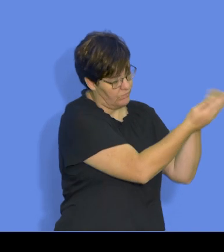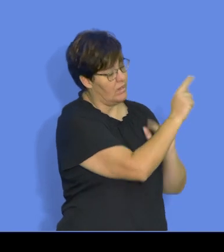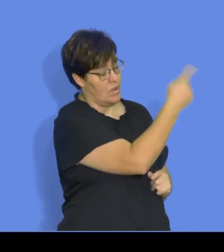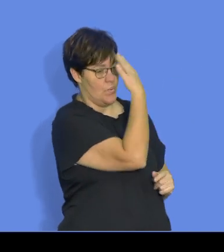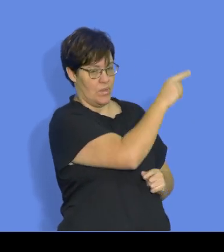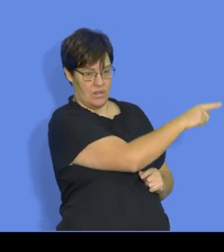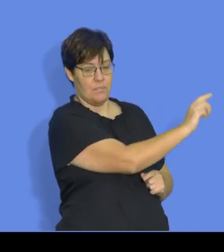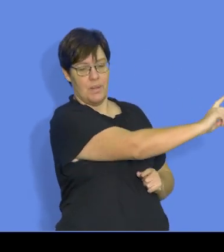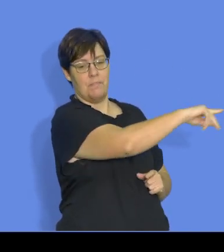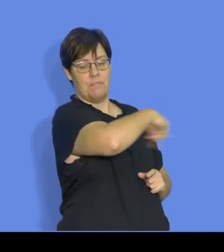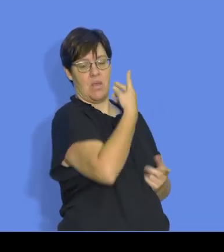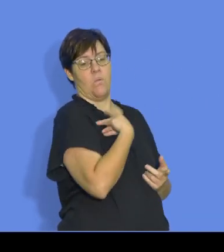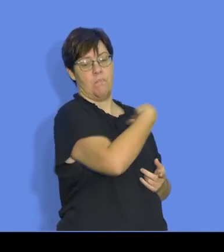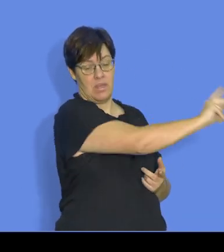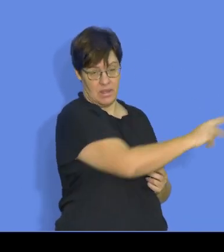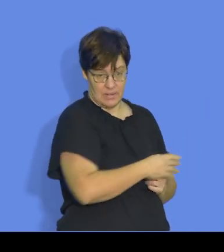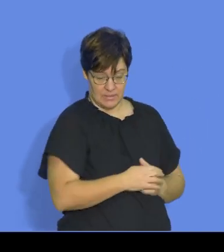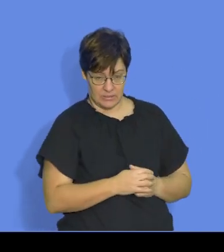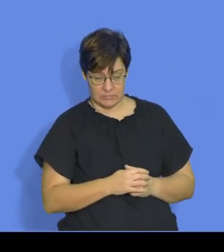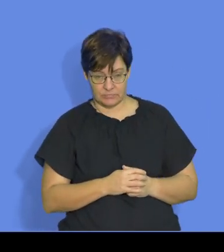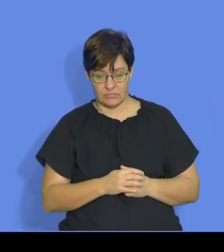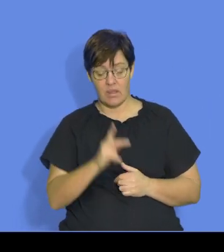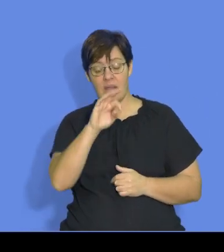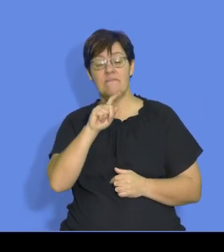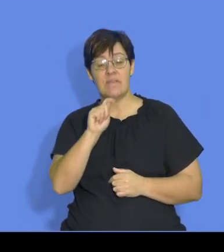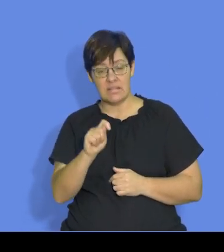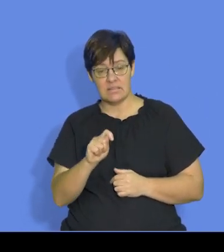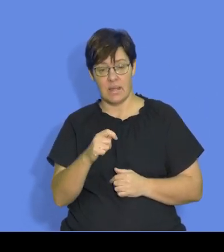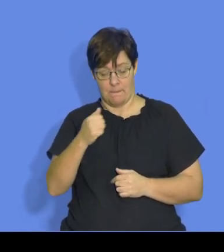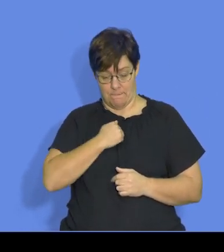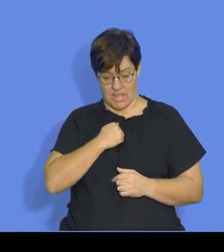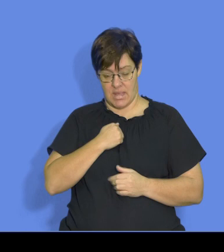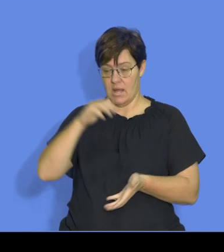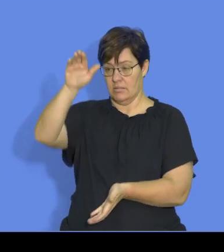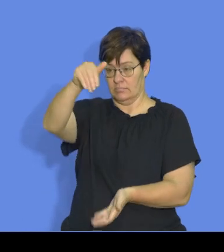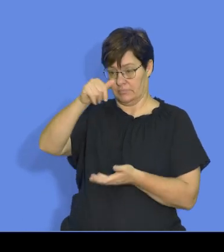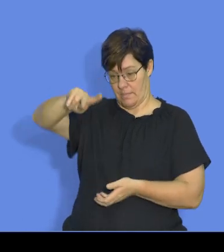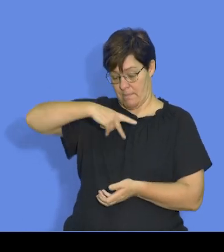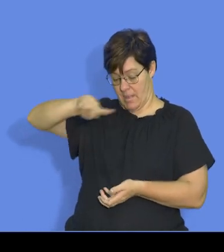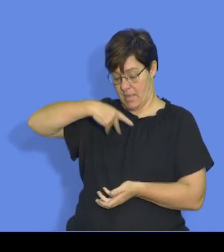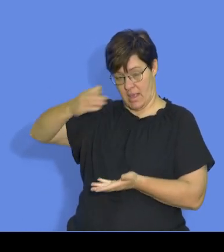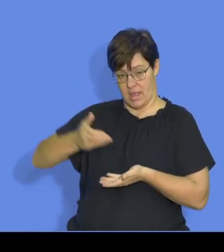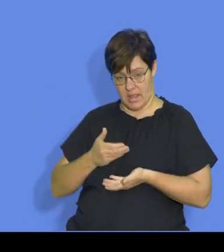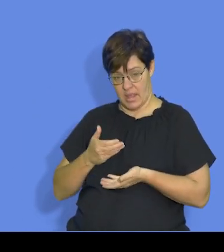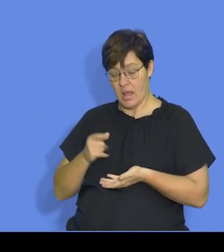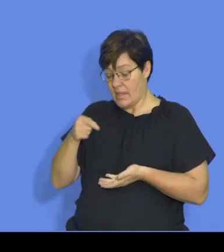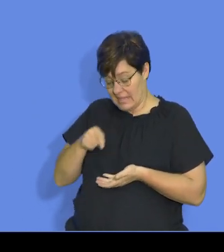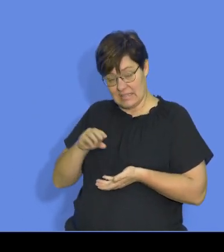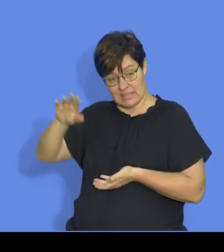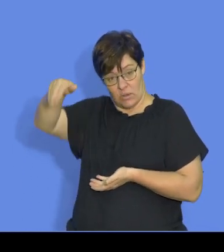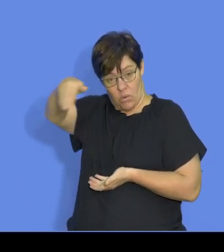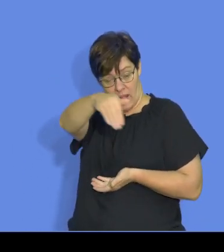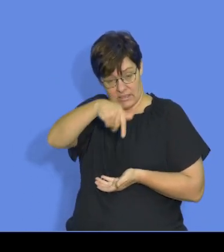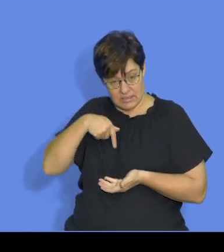How do you do your calculation? VAT is collected by the business. The business is required to pay the amount